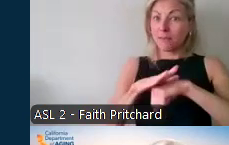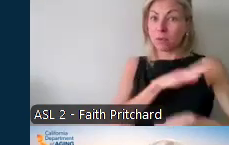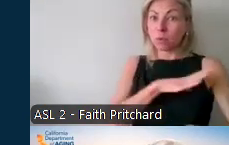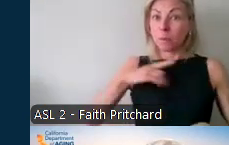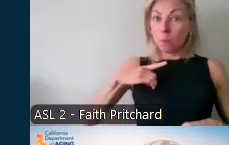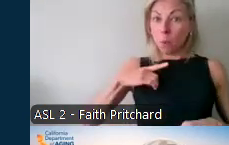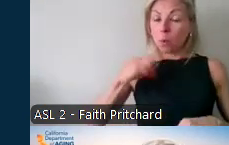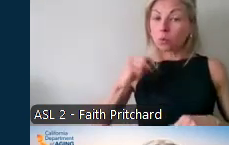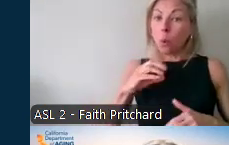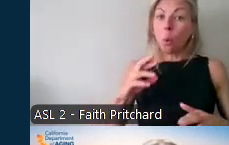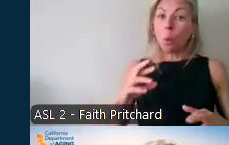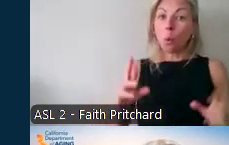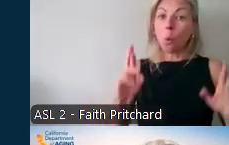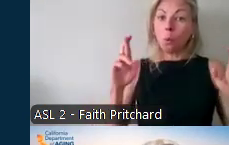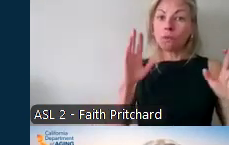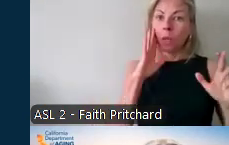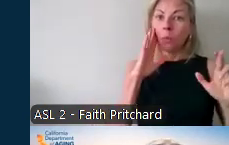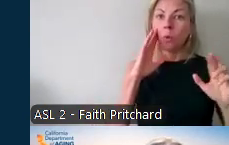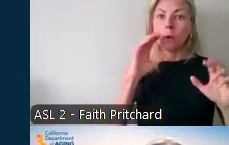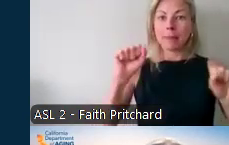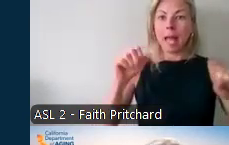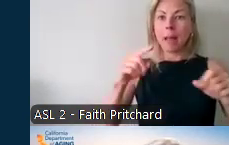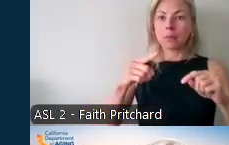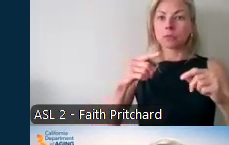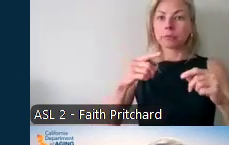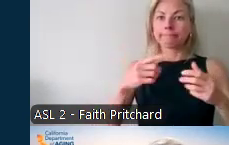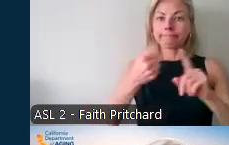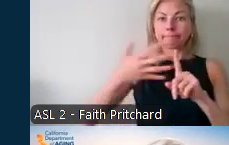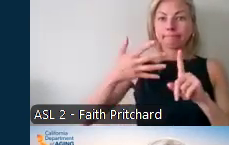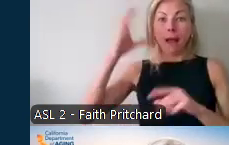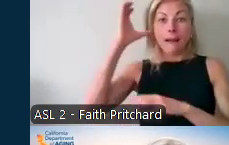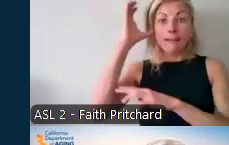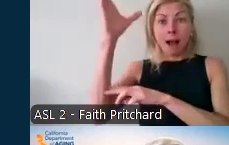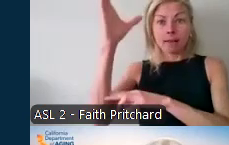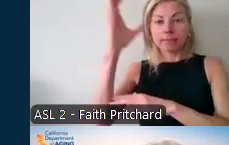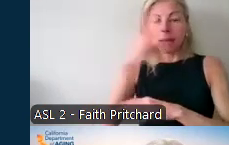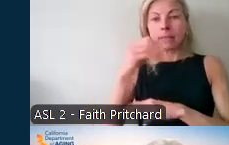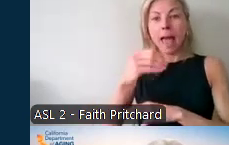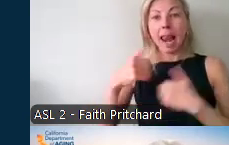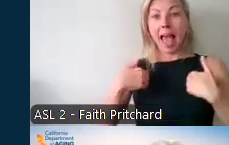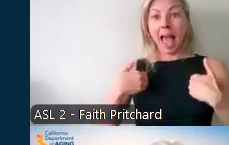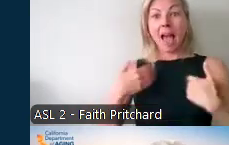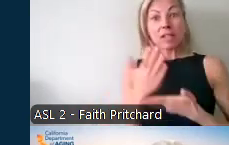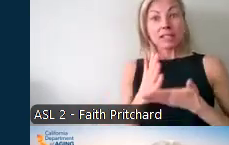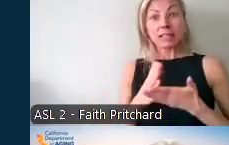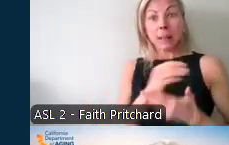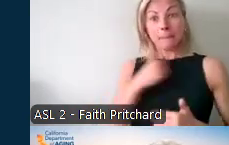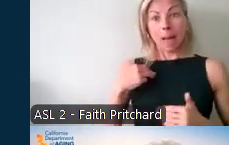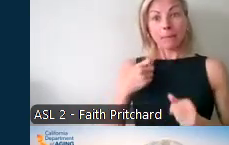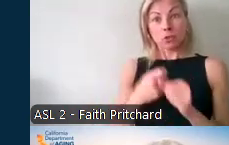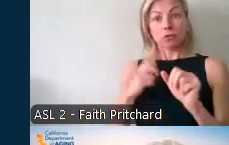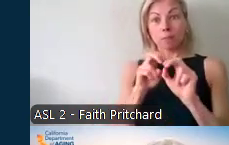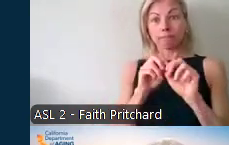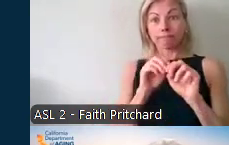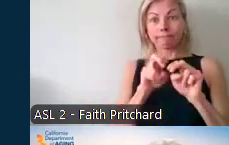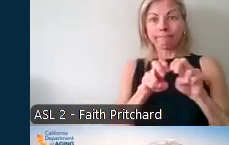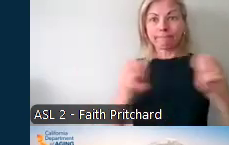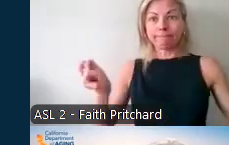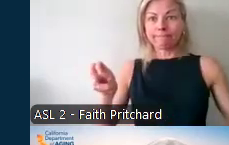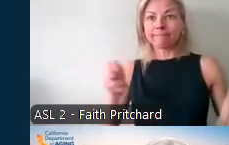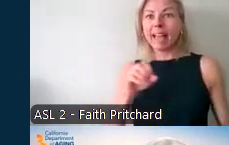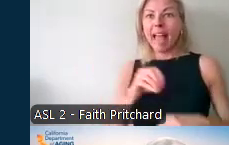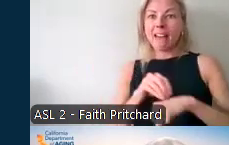we will be able to speak to the concept of that, but even better yet, be able to have some members of that advisory board join us at